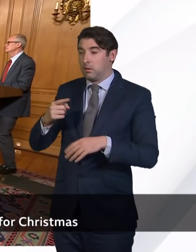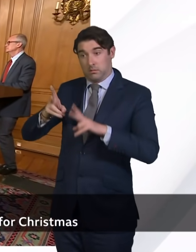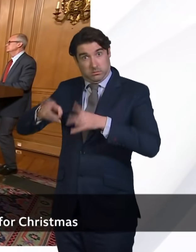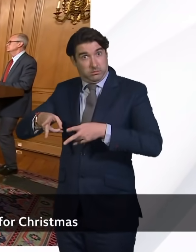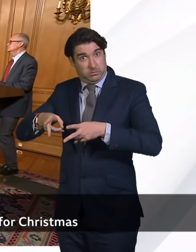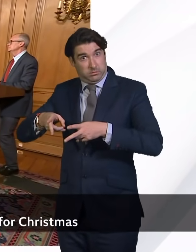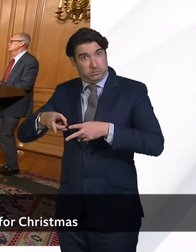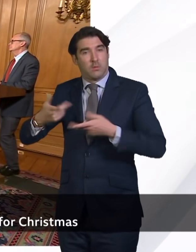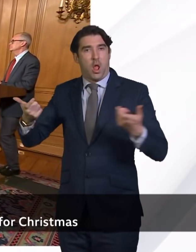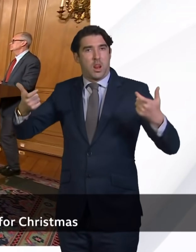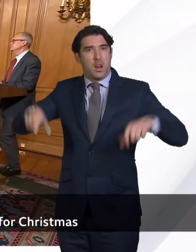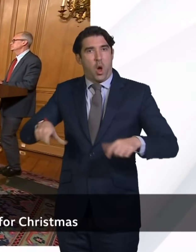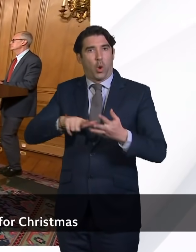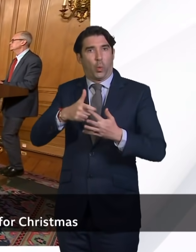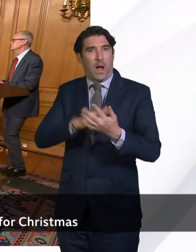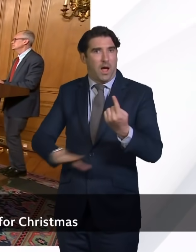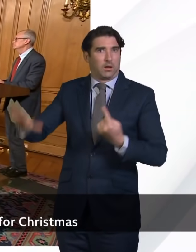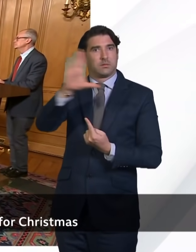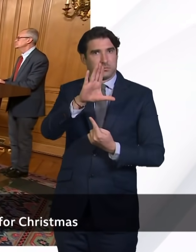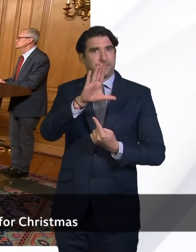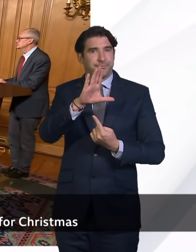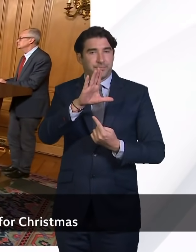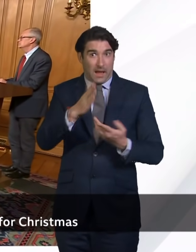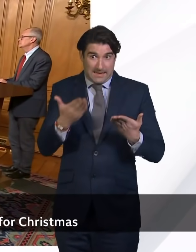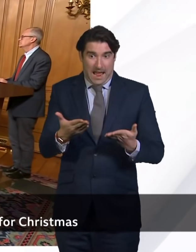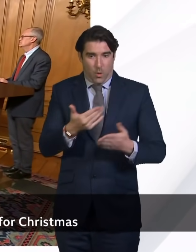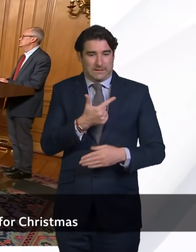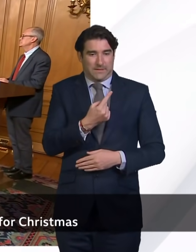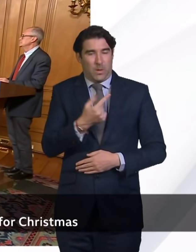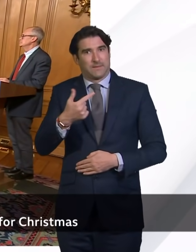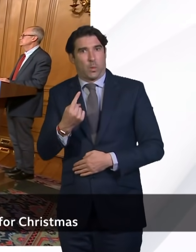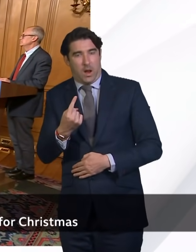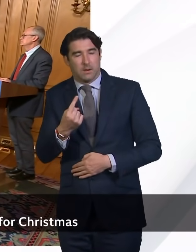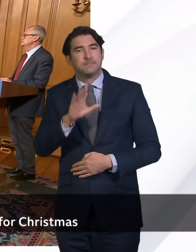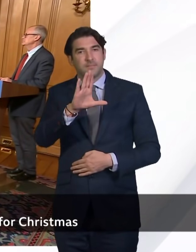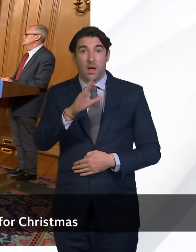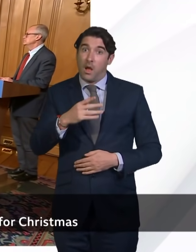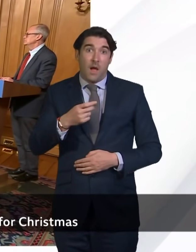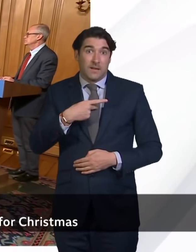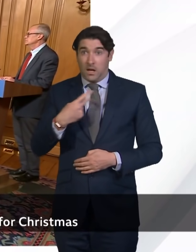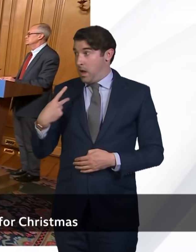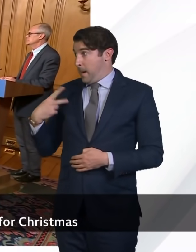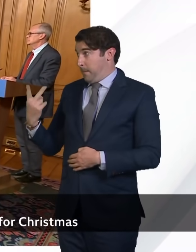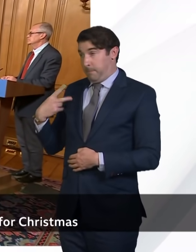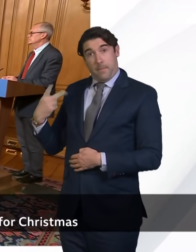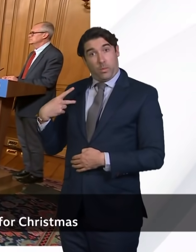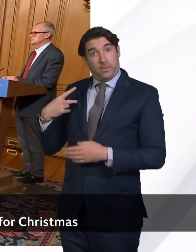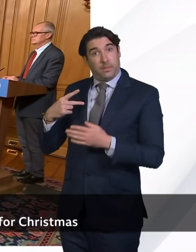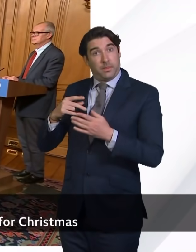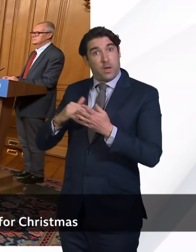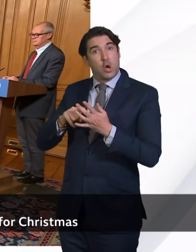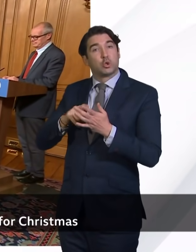The reality is that the doubling time at the moment is slower than it was in March, when it was 3 to 4 days.